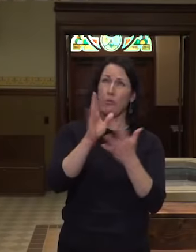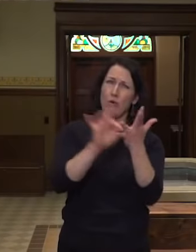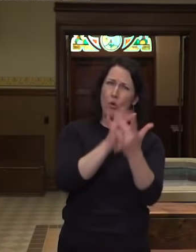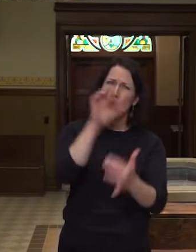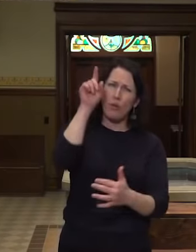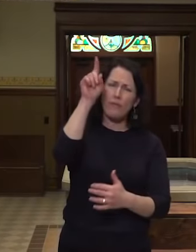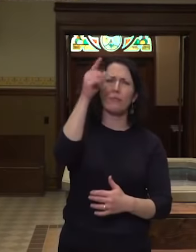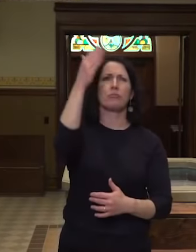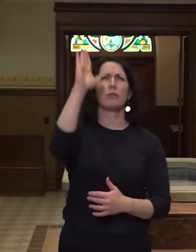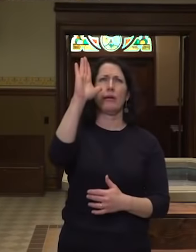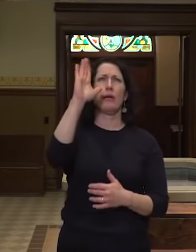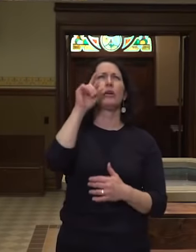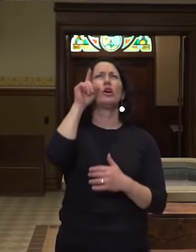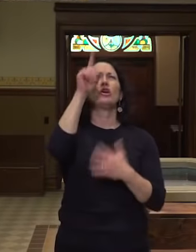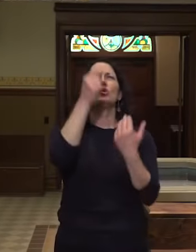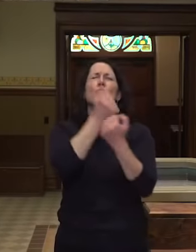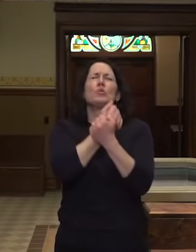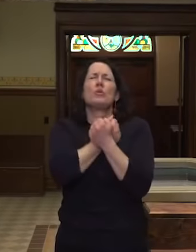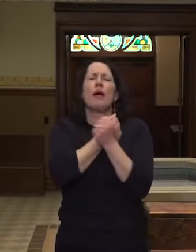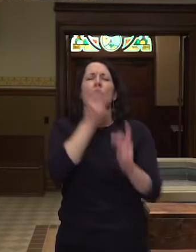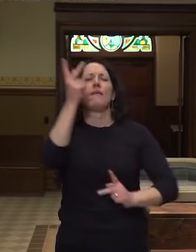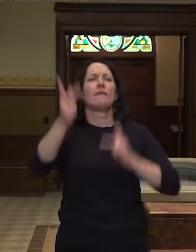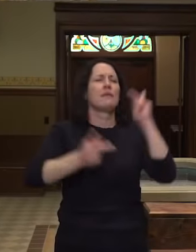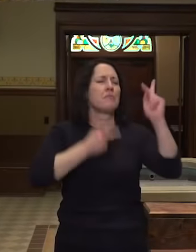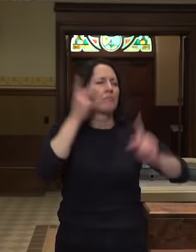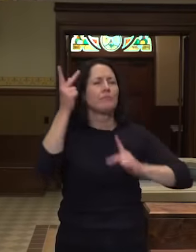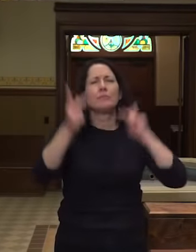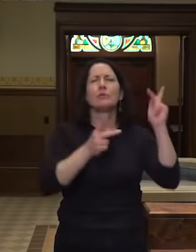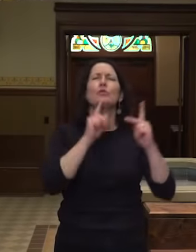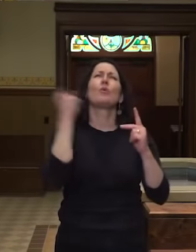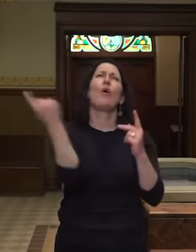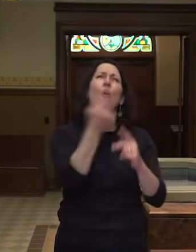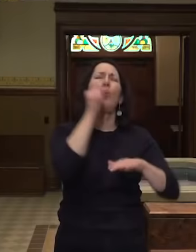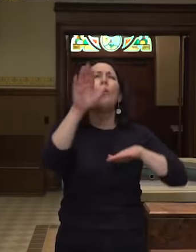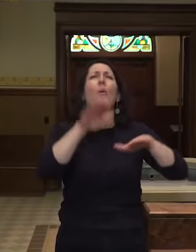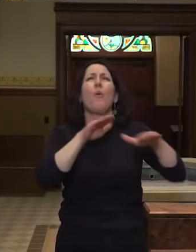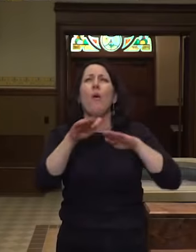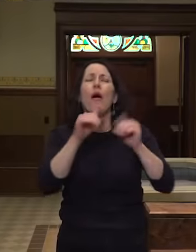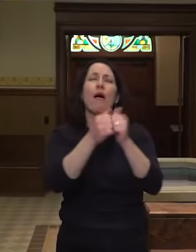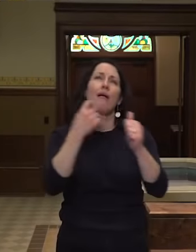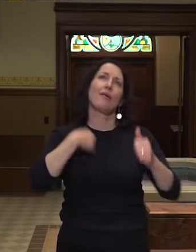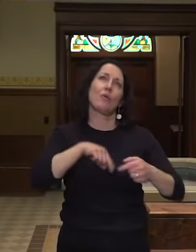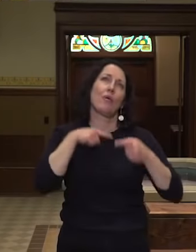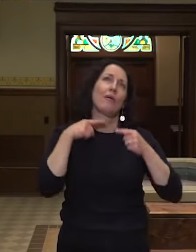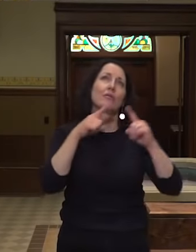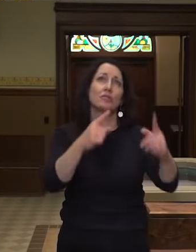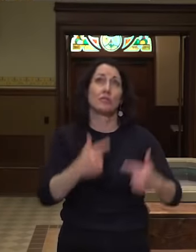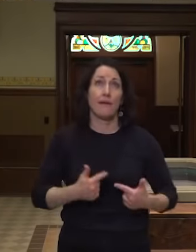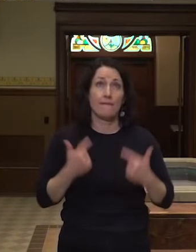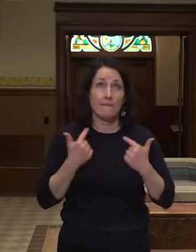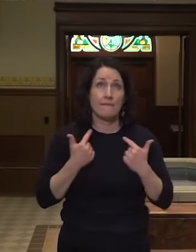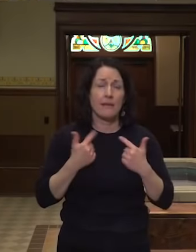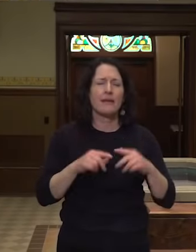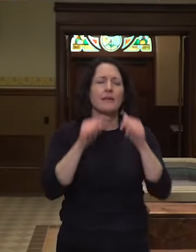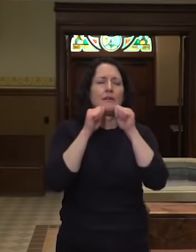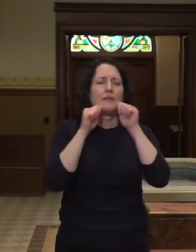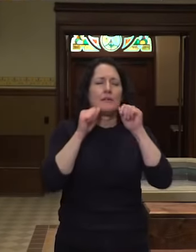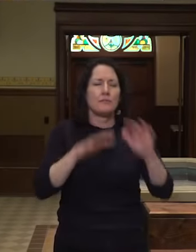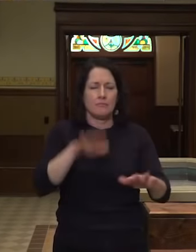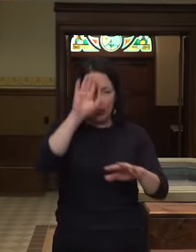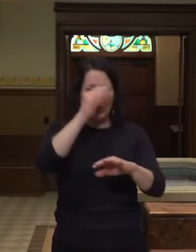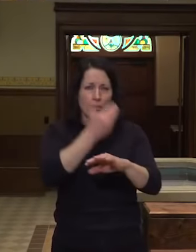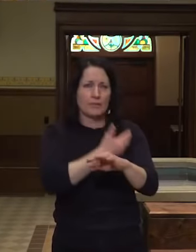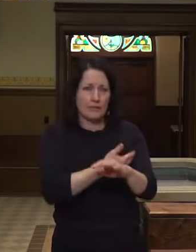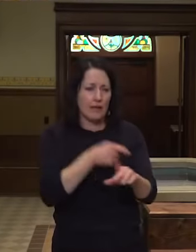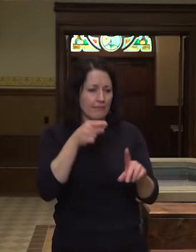O God, who love the human race and who always walk with us on the journey of life. Blessed indeed is your